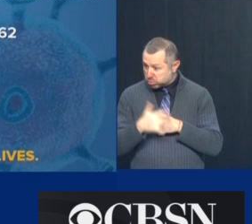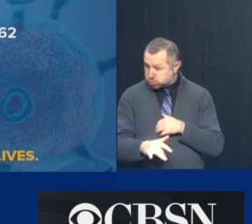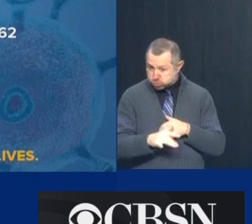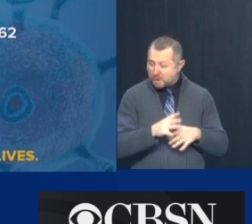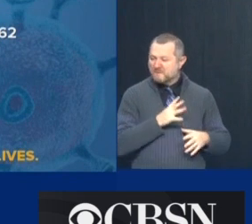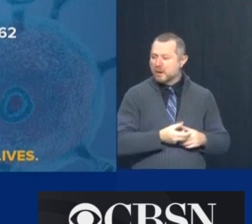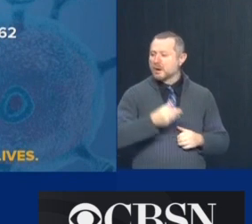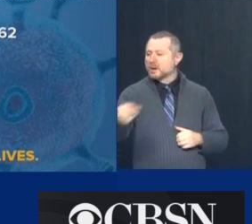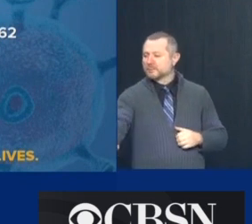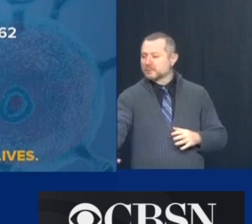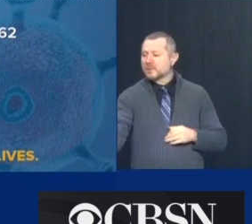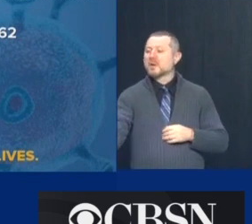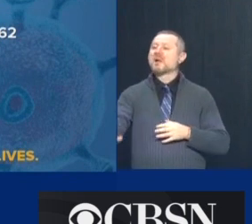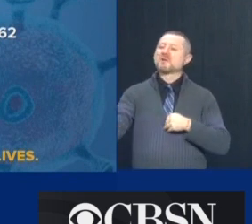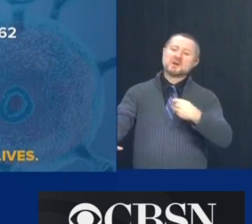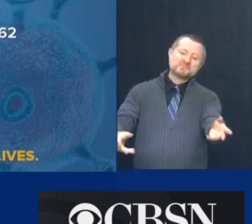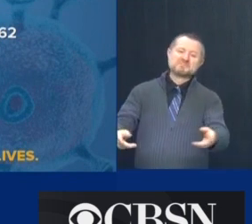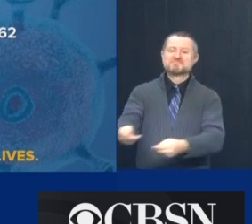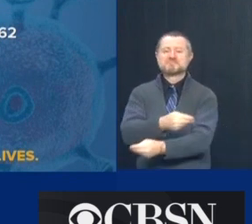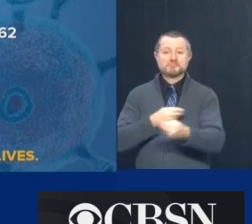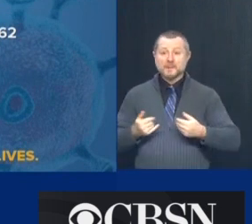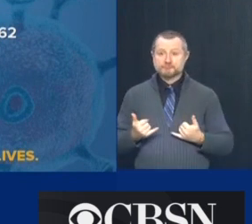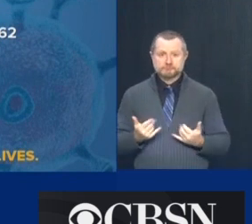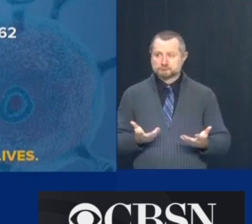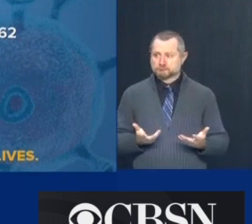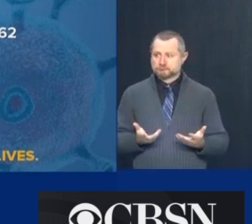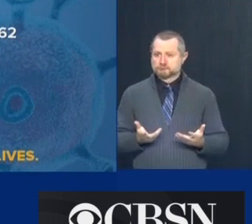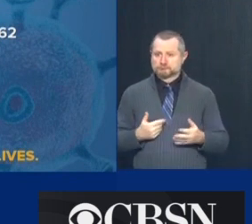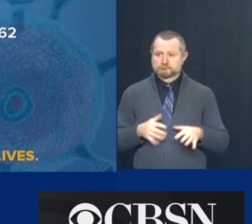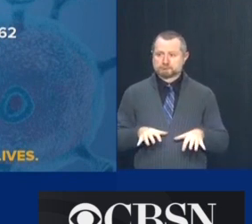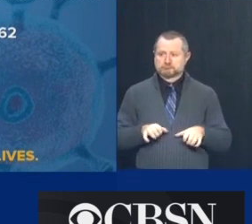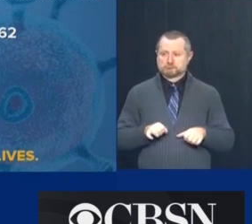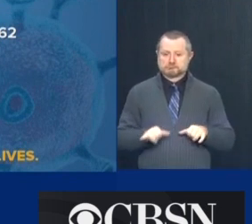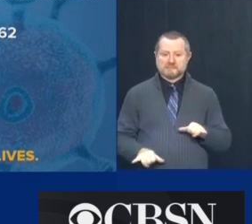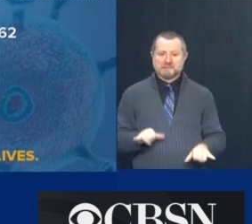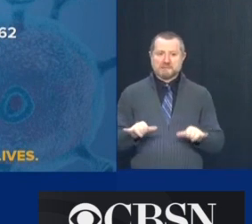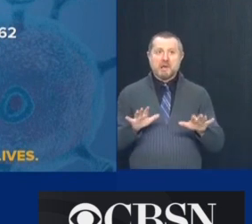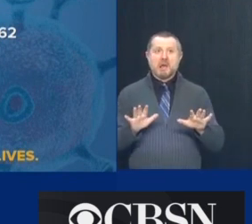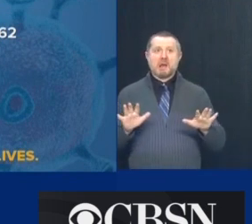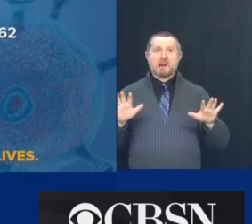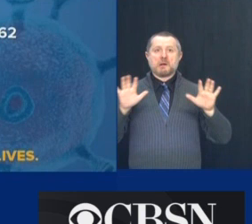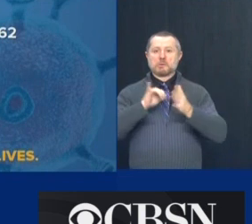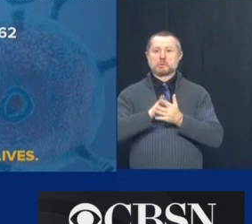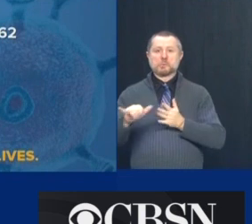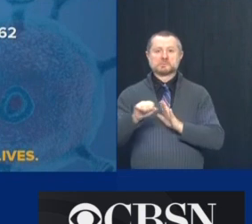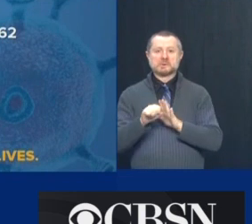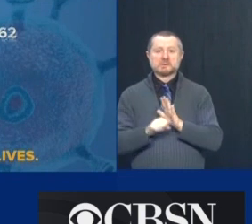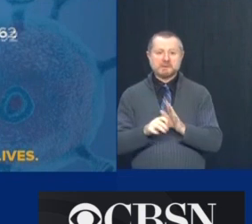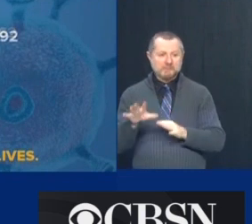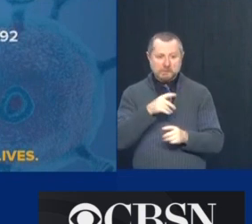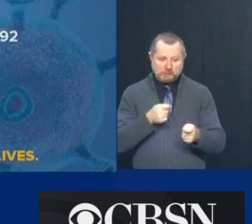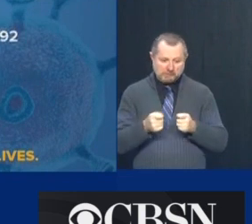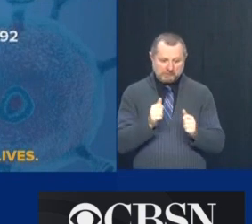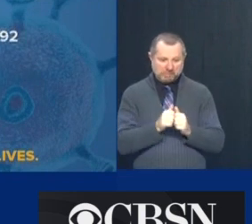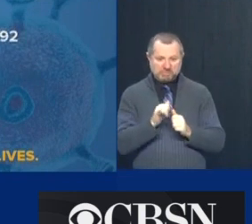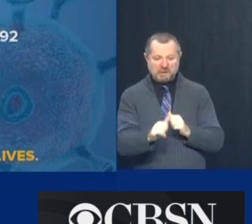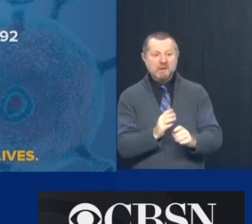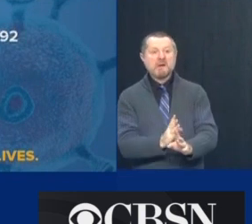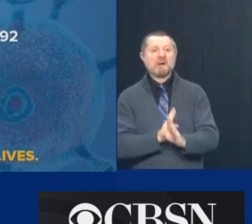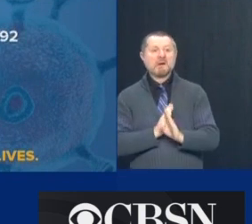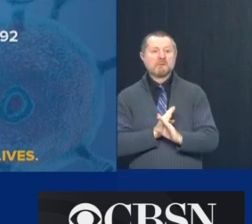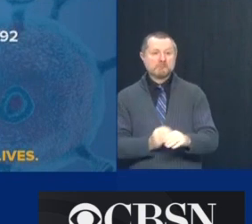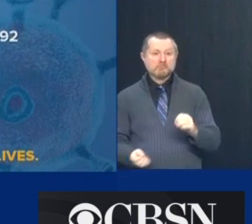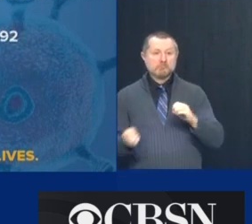to upstate, because literally every region is dealing with a hospital issue now.